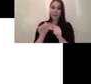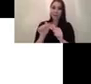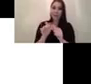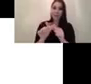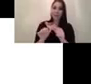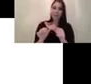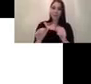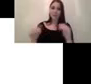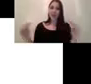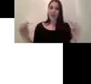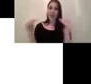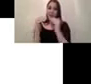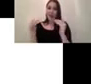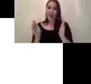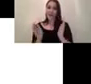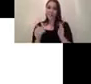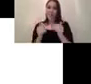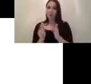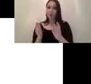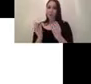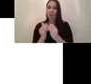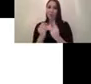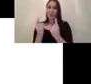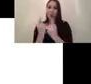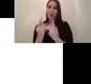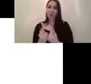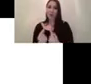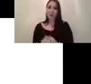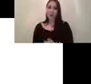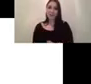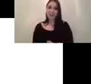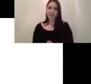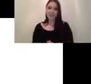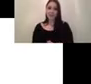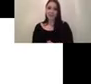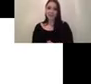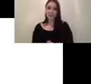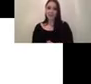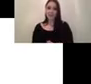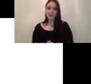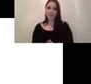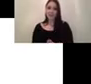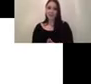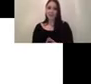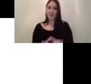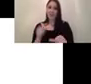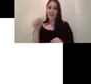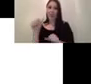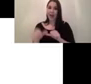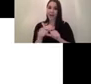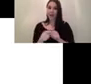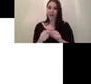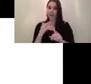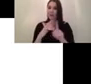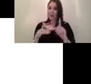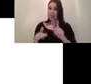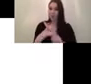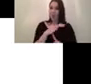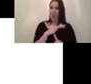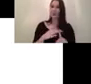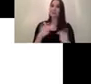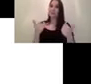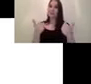aligned box with the object. So after the regional proposal network, the RPN, you